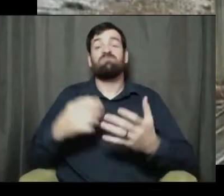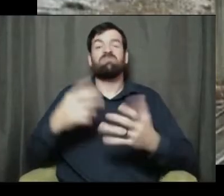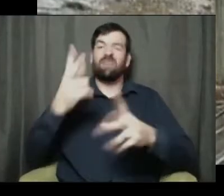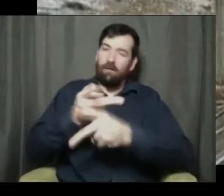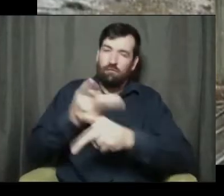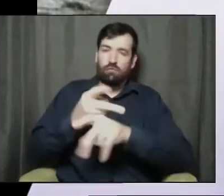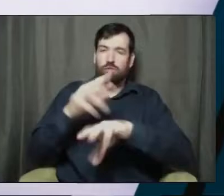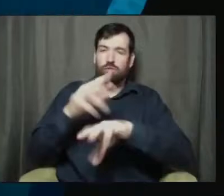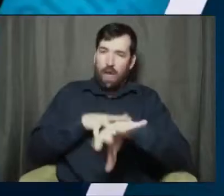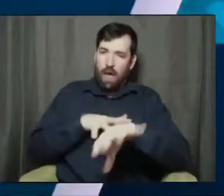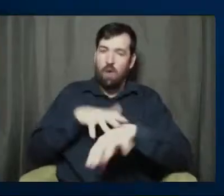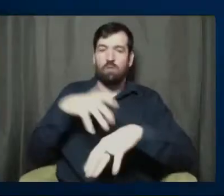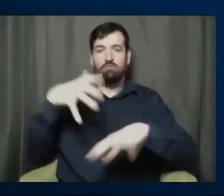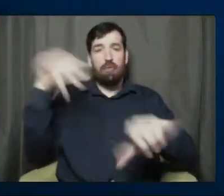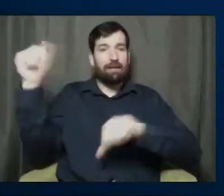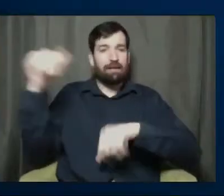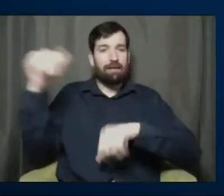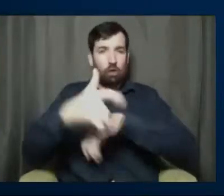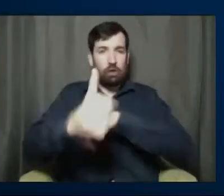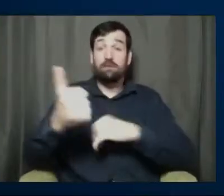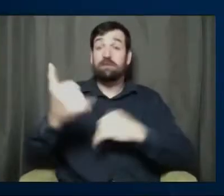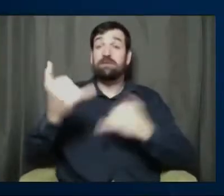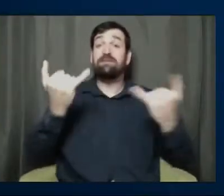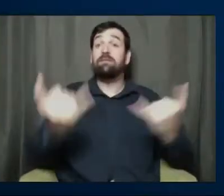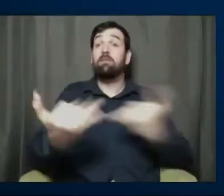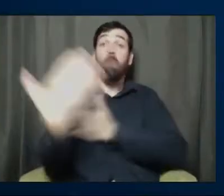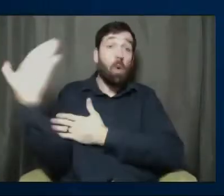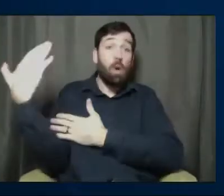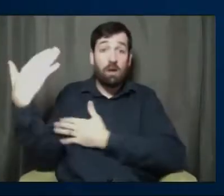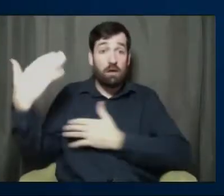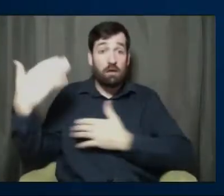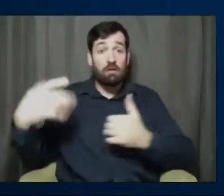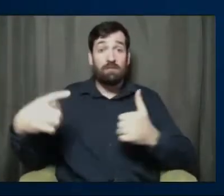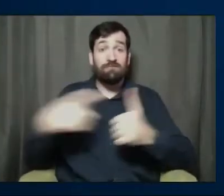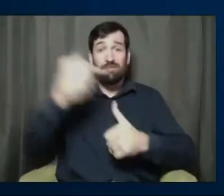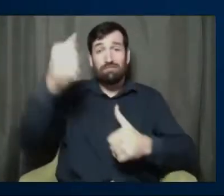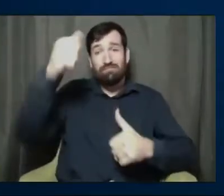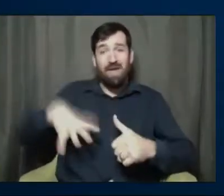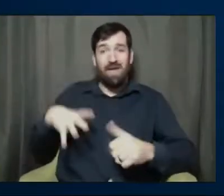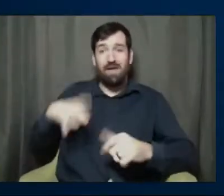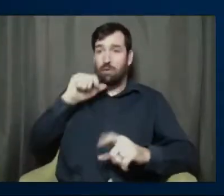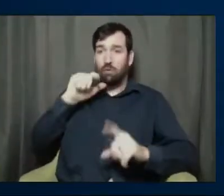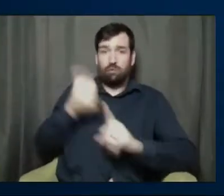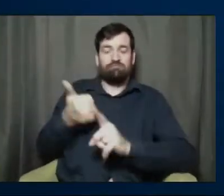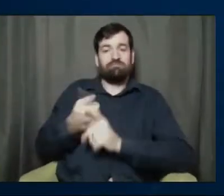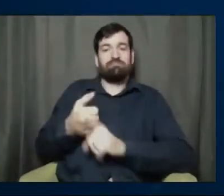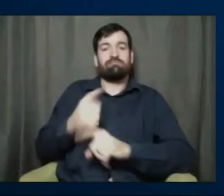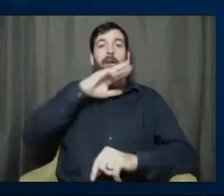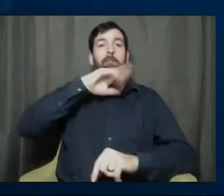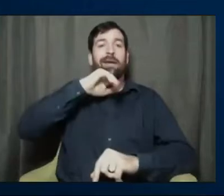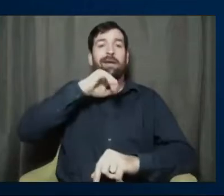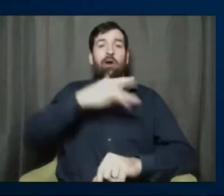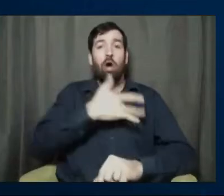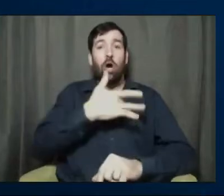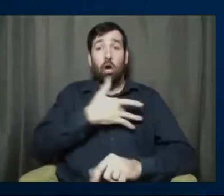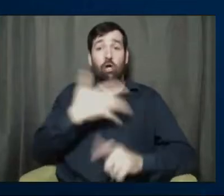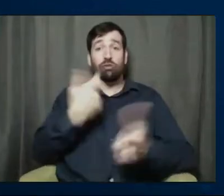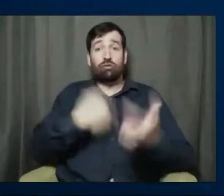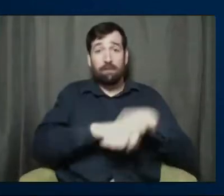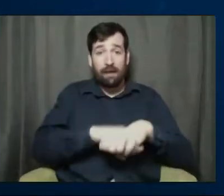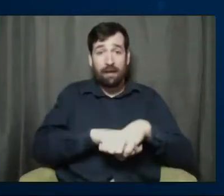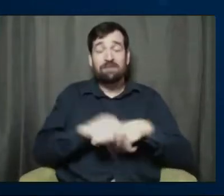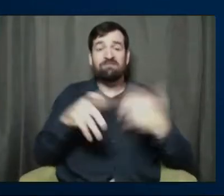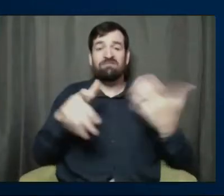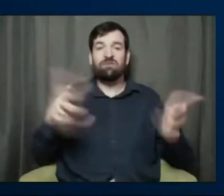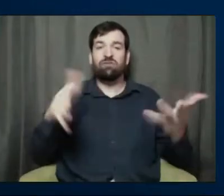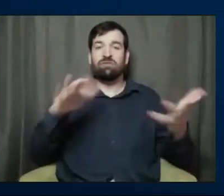early. And headlines this morning. The first man to receive a pig heart transplant has died. David Bennett received the